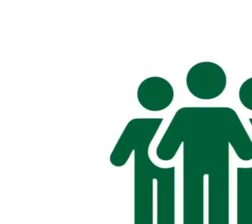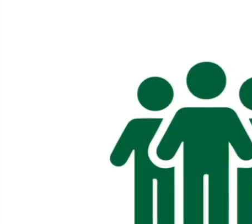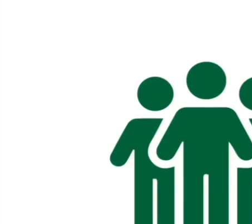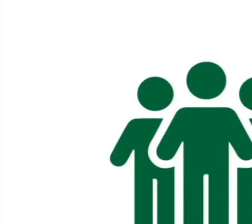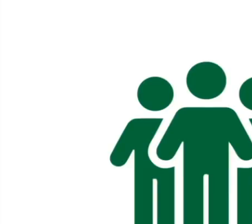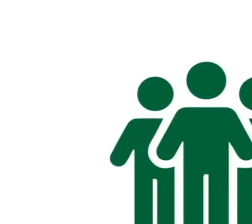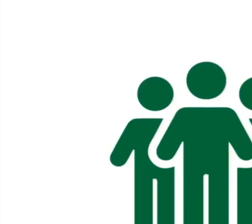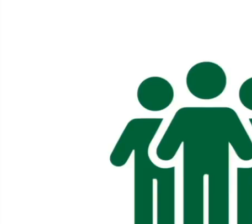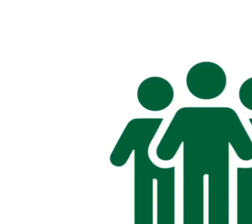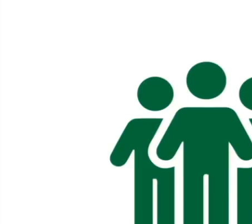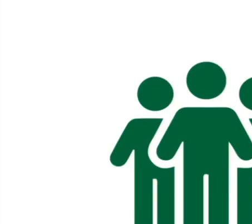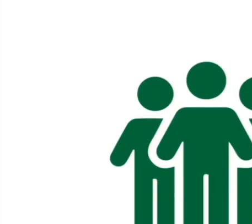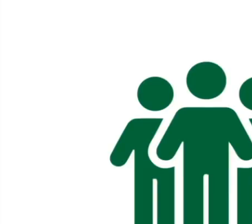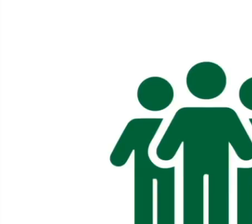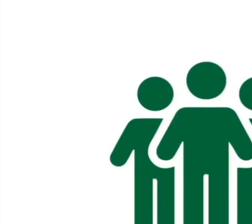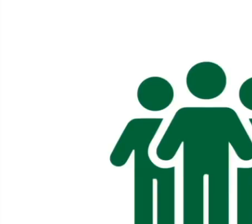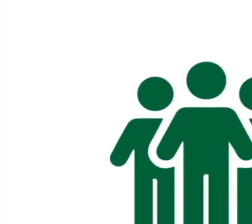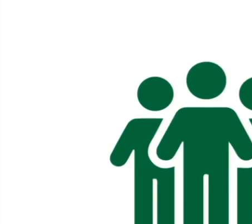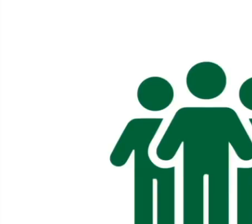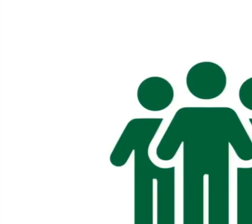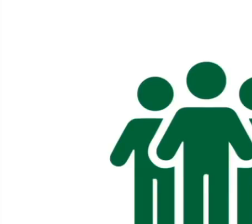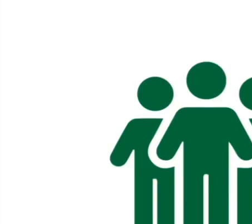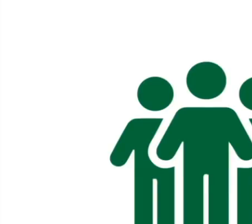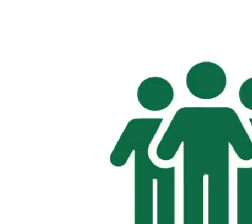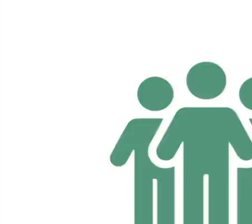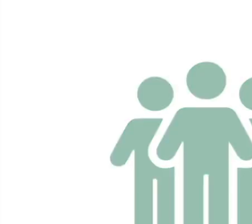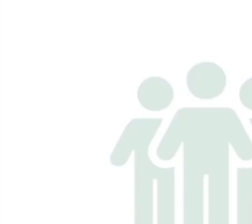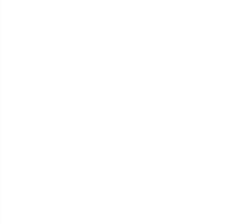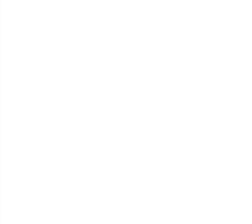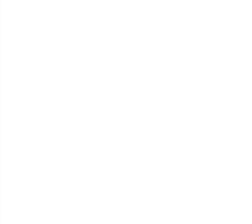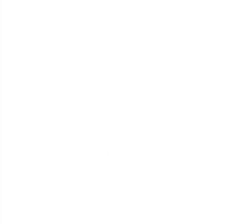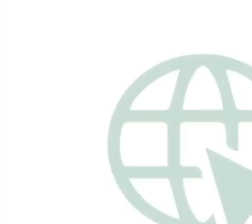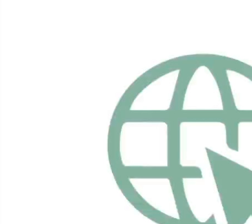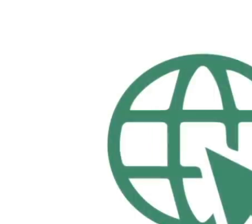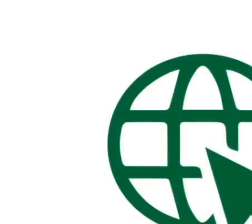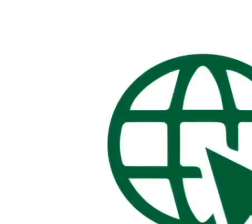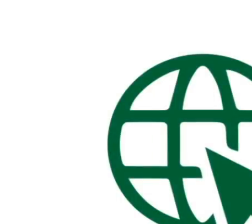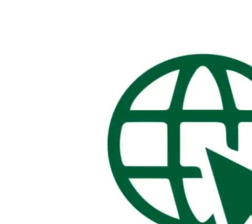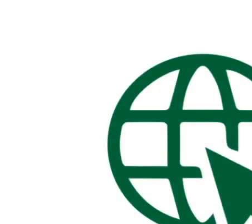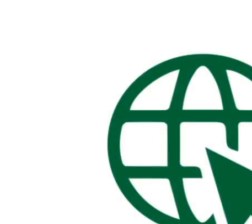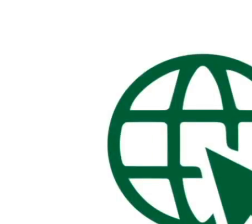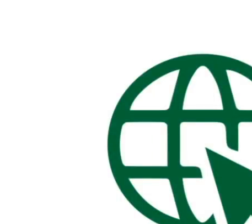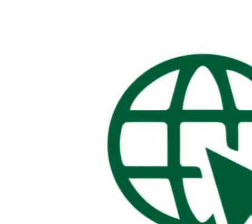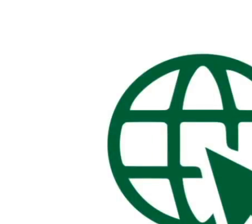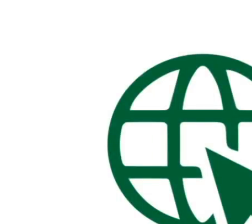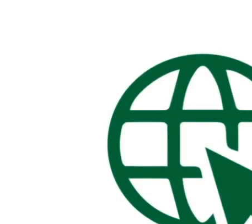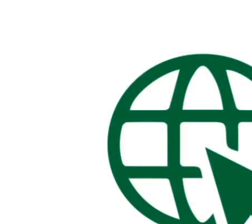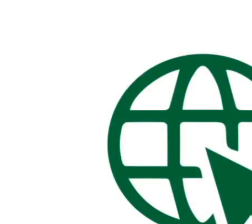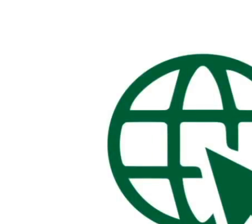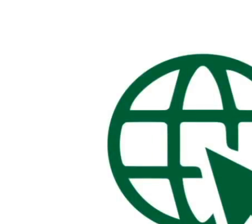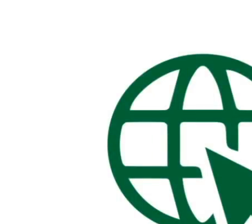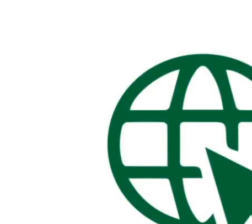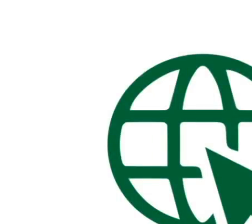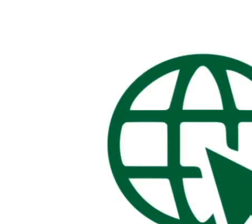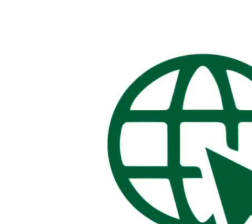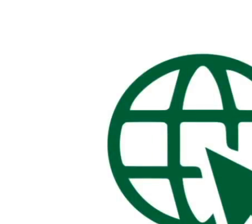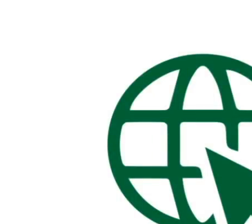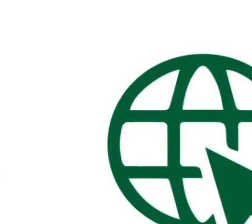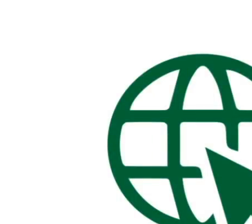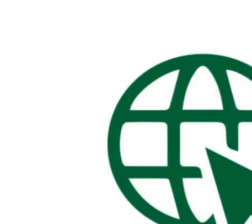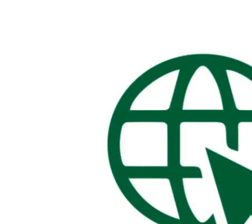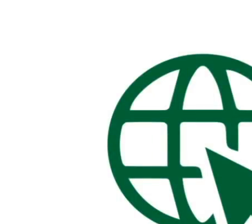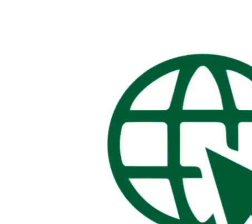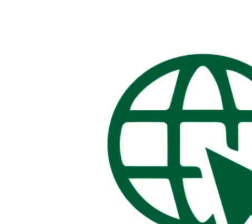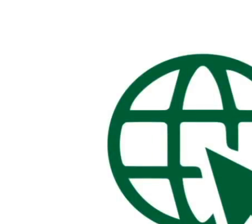Good afternoon. Thank you, everyone, for taking the time to join us today. This afternoon, from the Legislative Building in Regina, we have Saskatchewan's